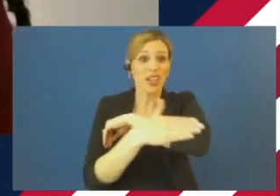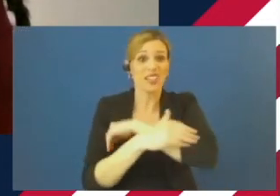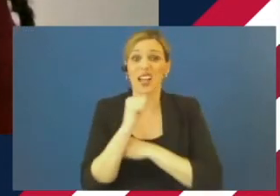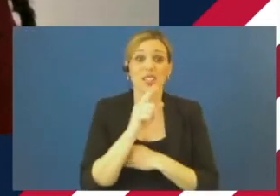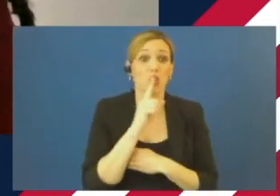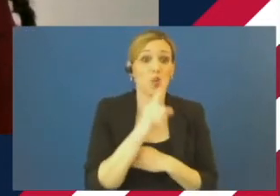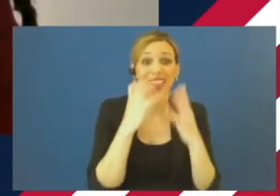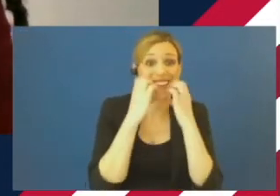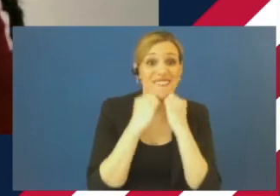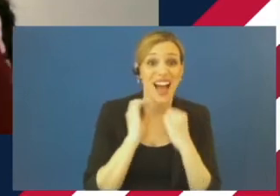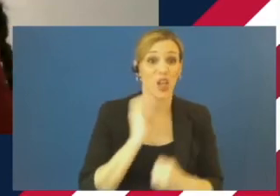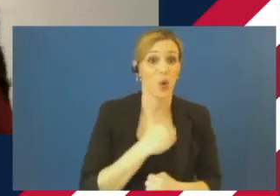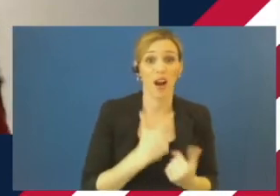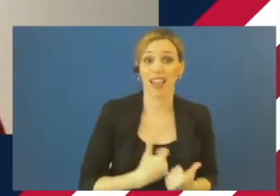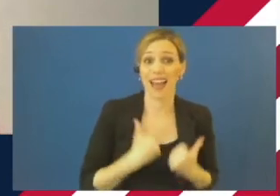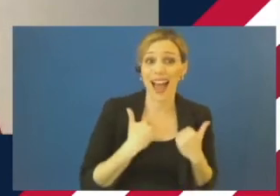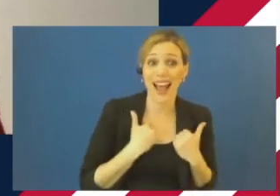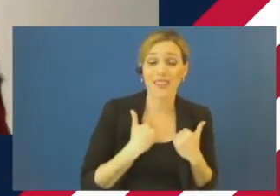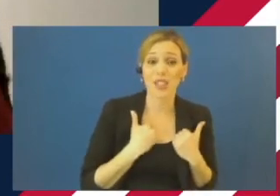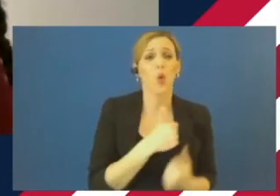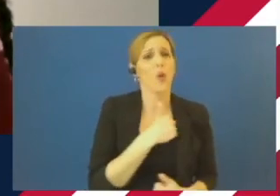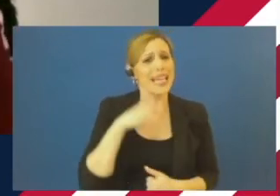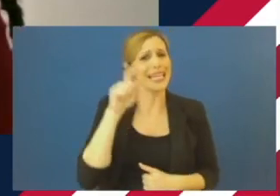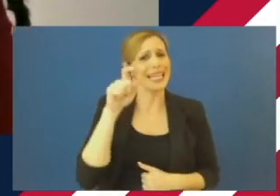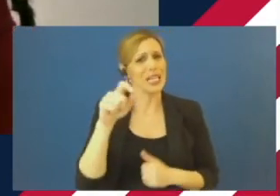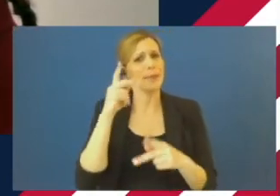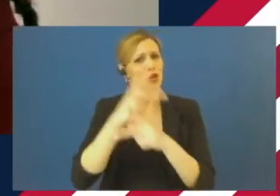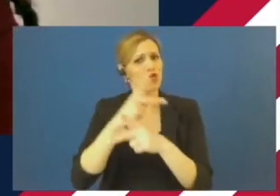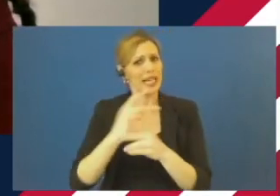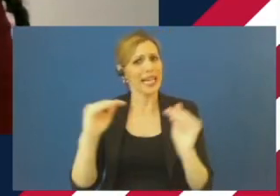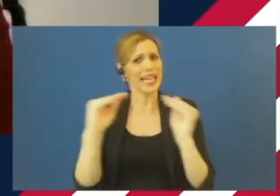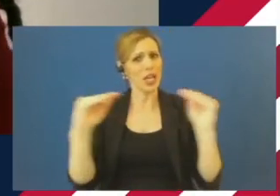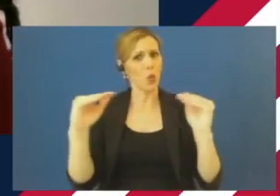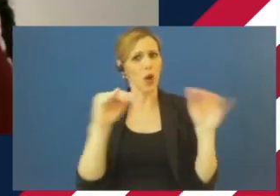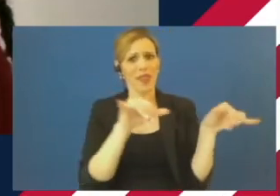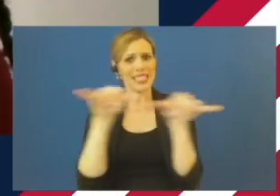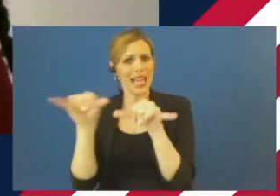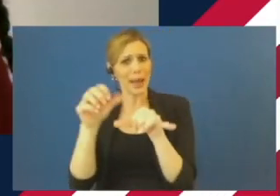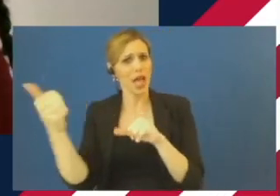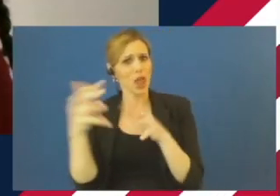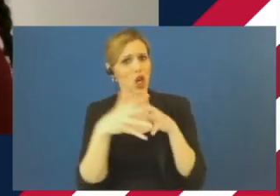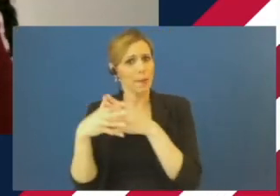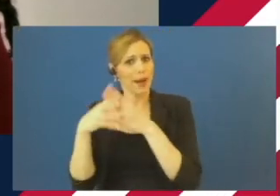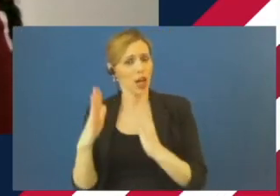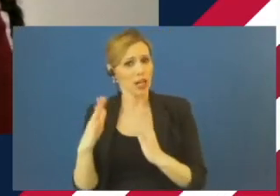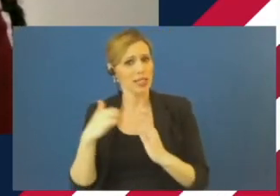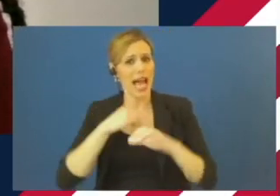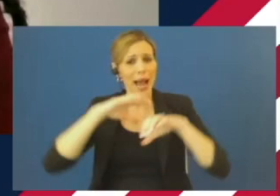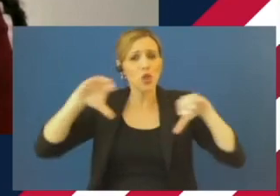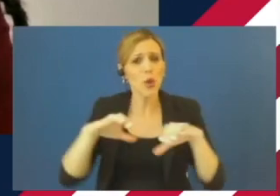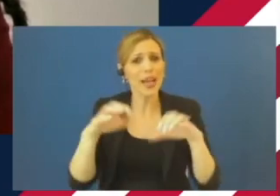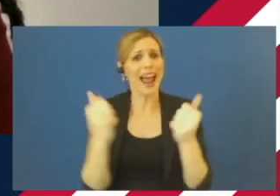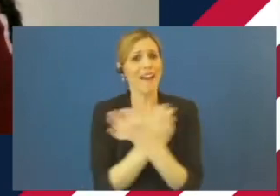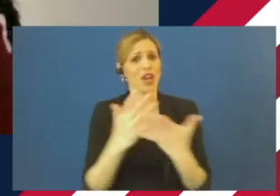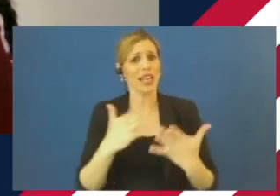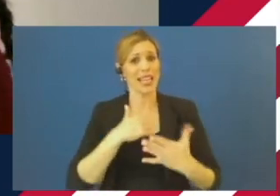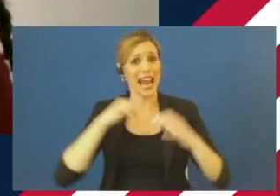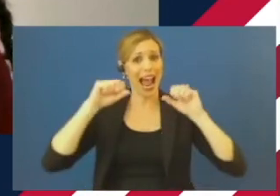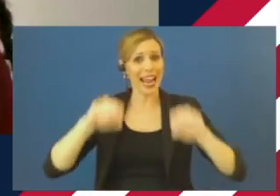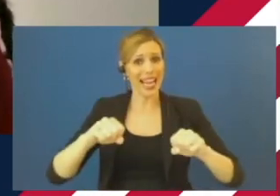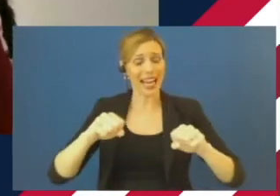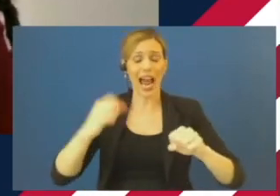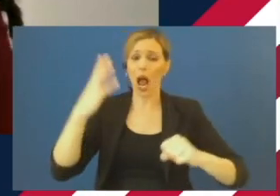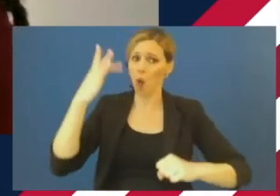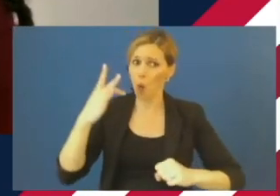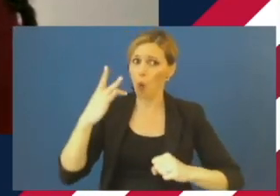other American. I am doing all that I can. I am doing my part, and now ask you to ensure that the Democratic Party has my back.